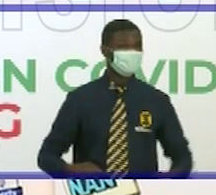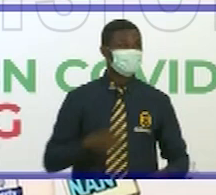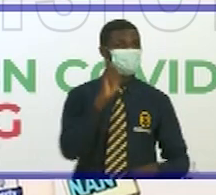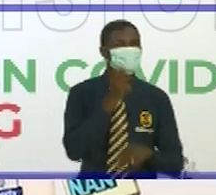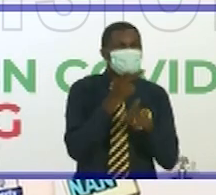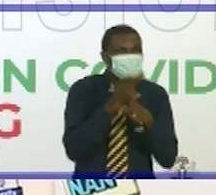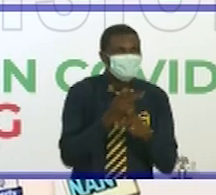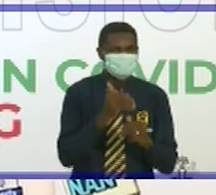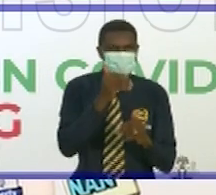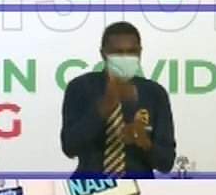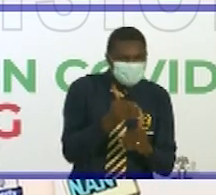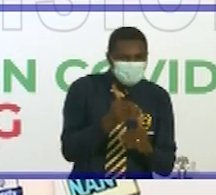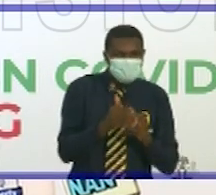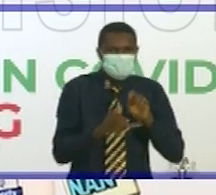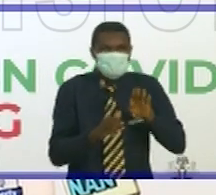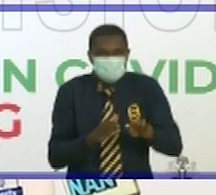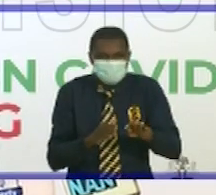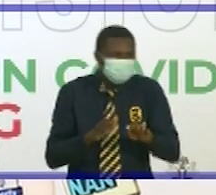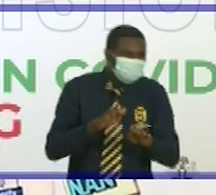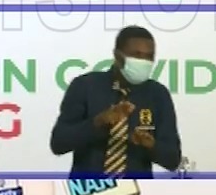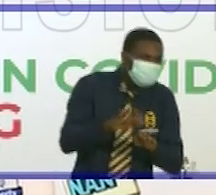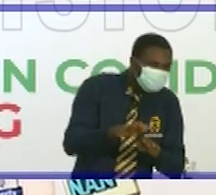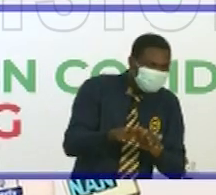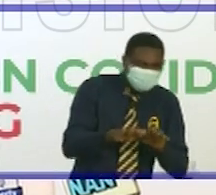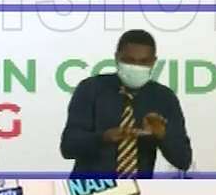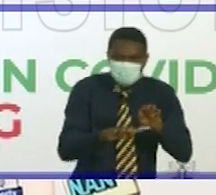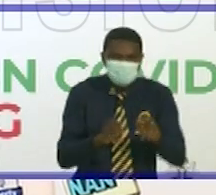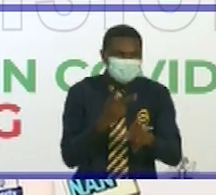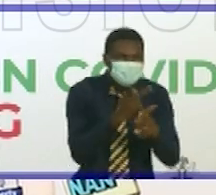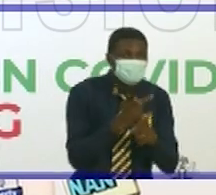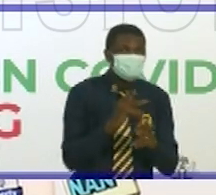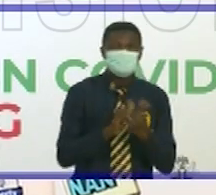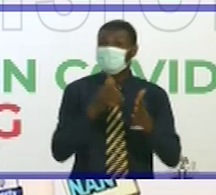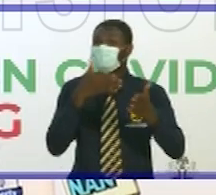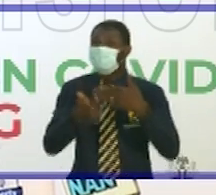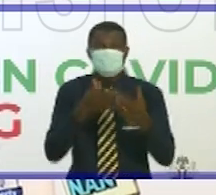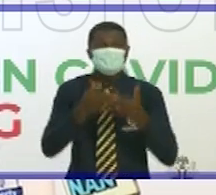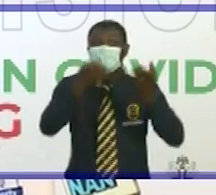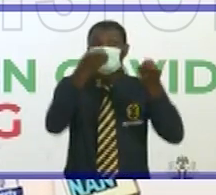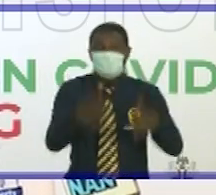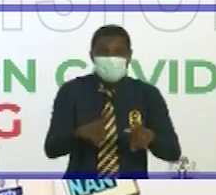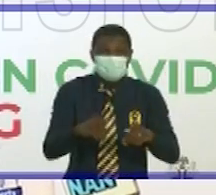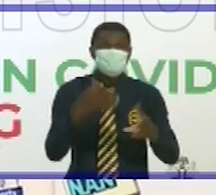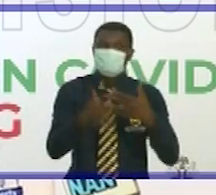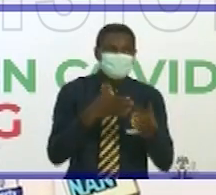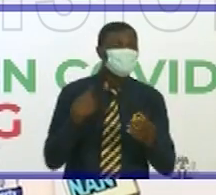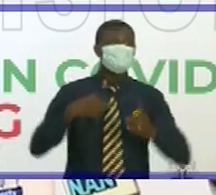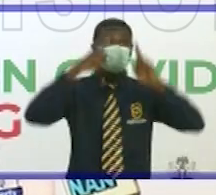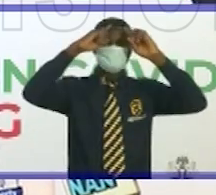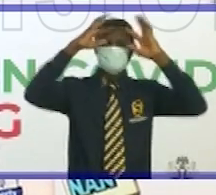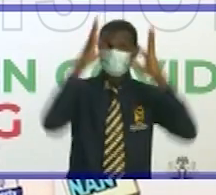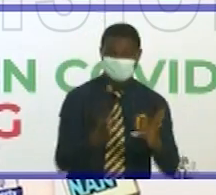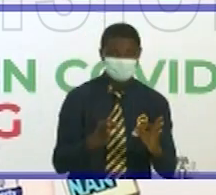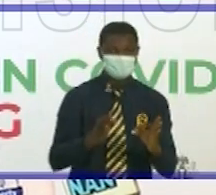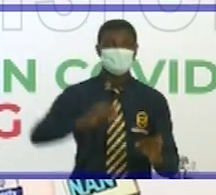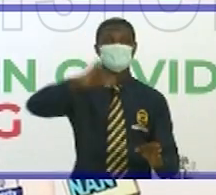to be very cautious of the fact that whatever we finally say to